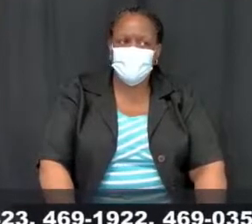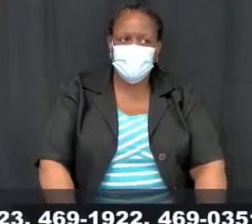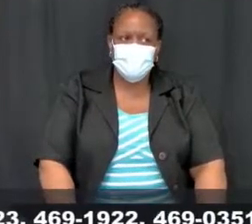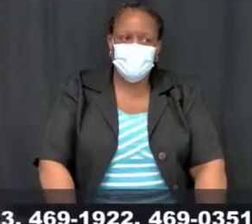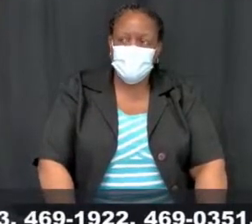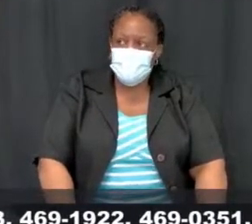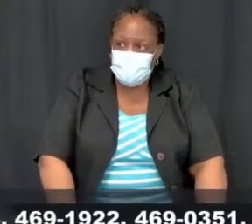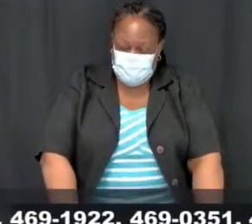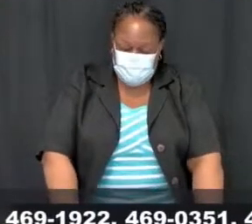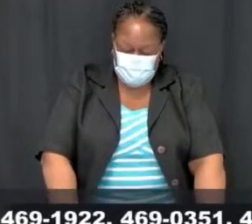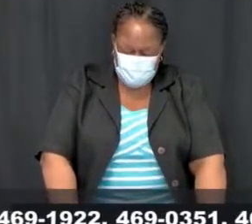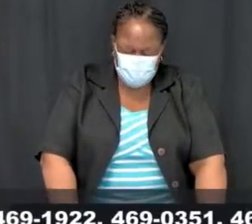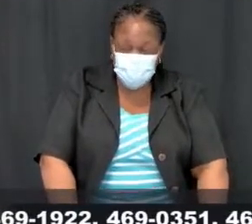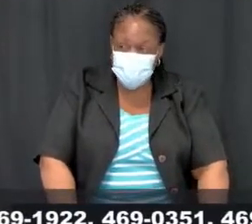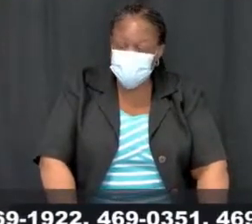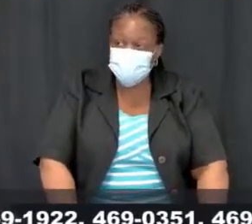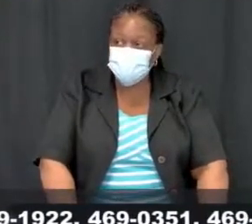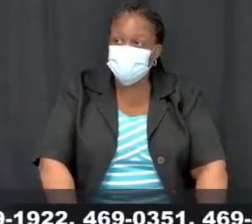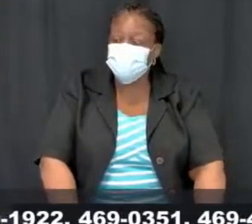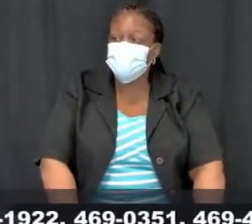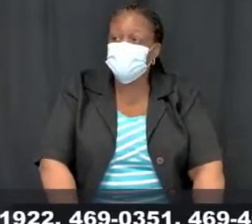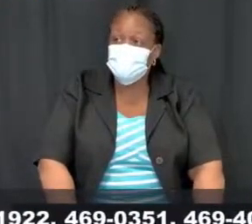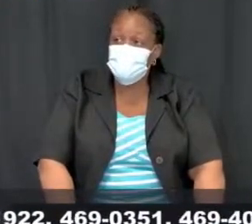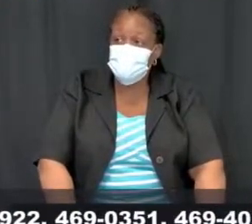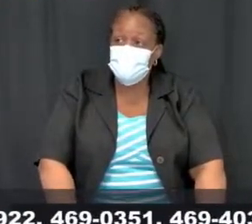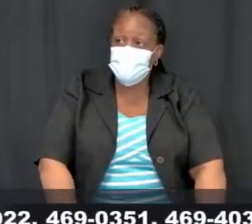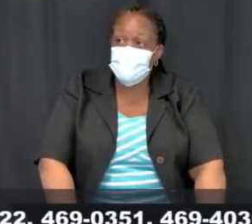these 2 questions.